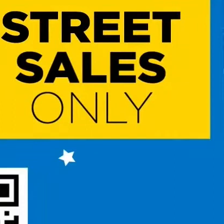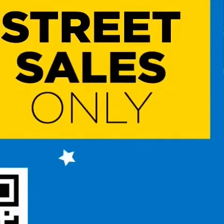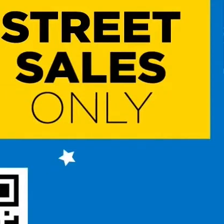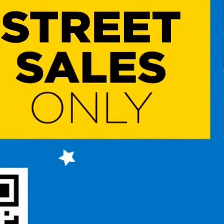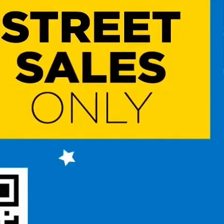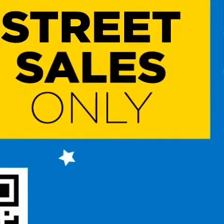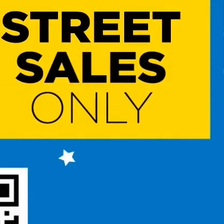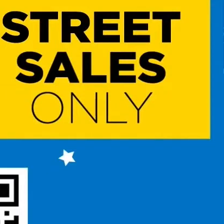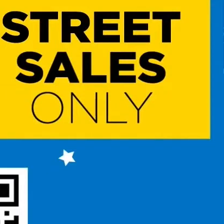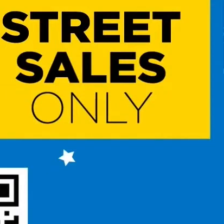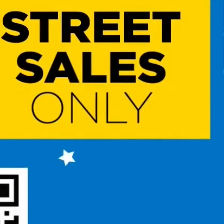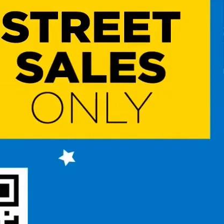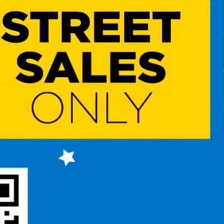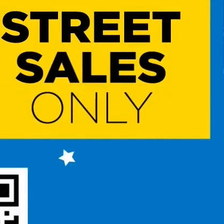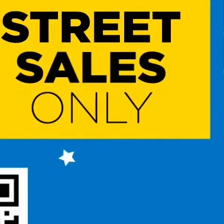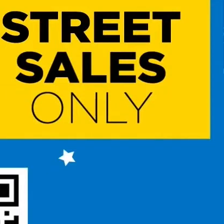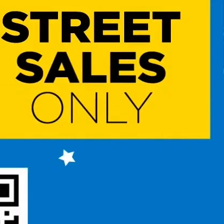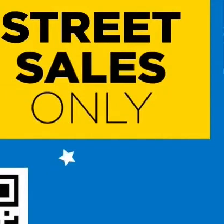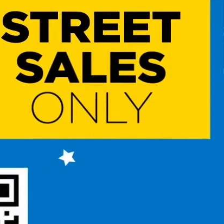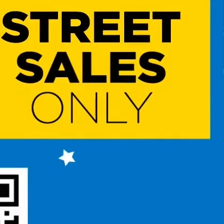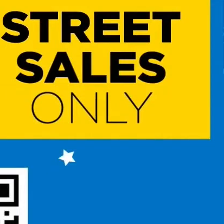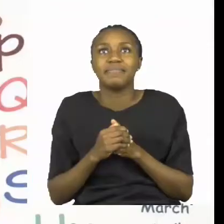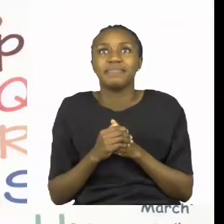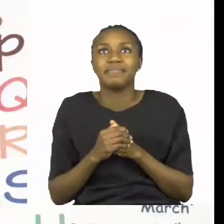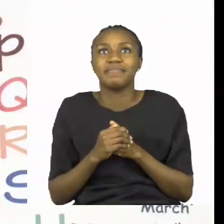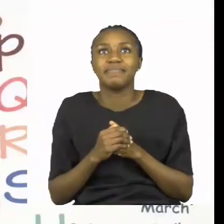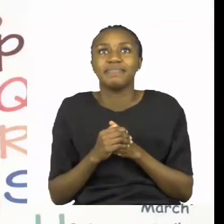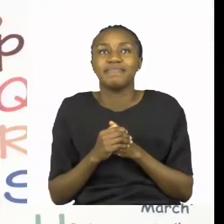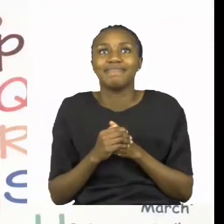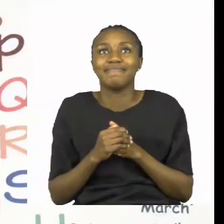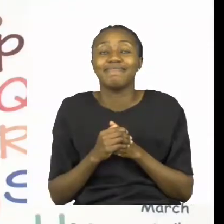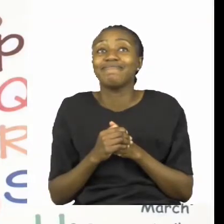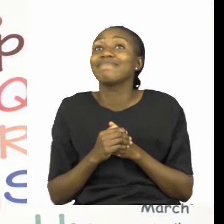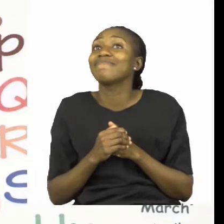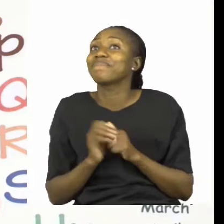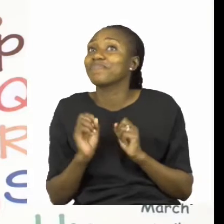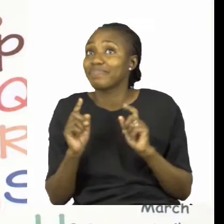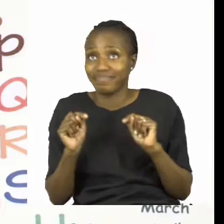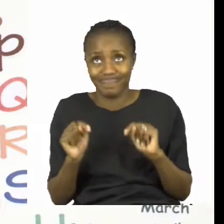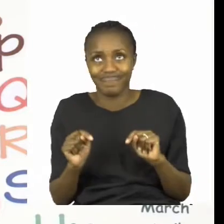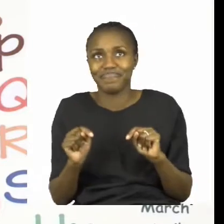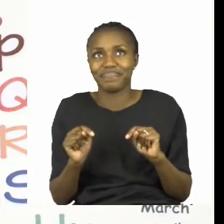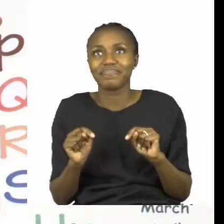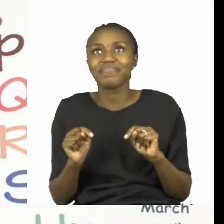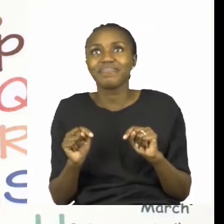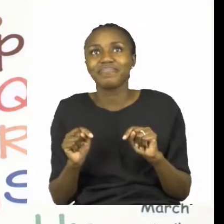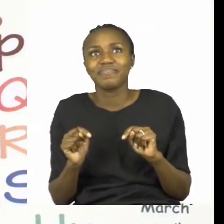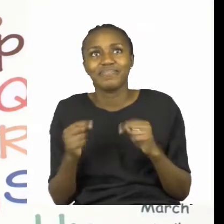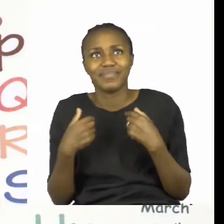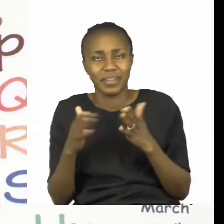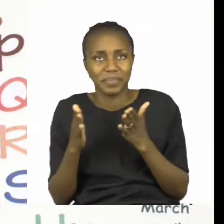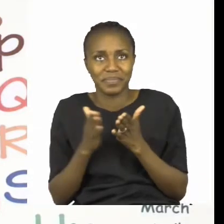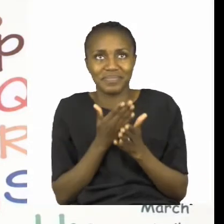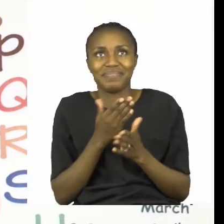on MyZone Facebook Active Kids to watch your daily lesson and For today's lesson, boys and girls, let us all start on